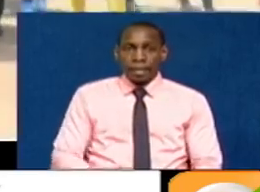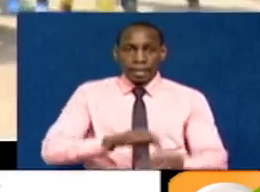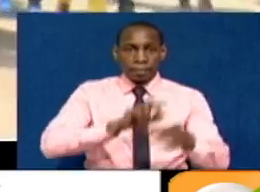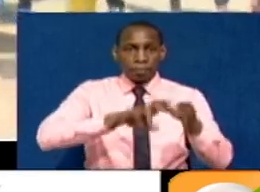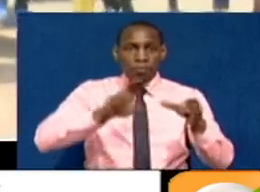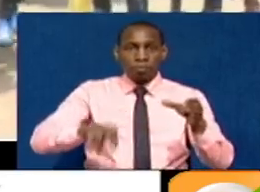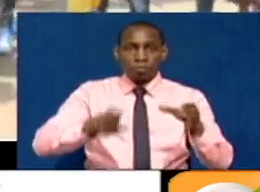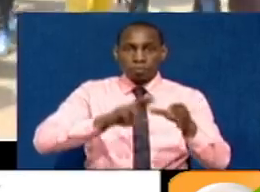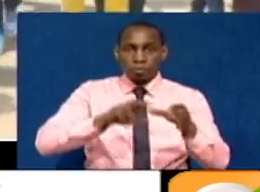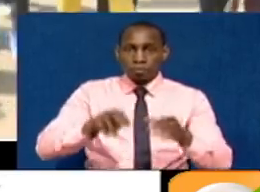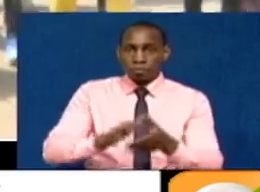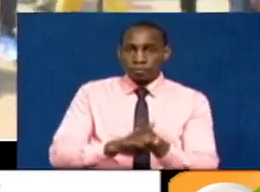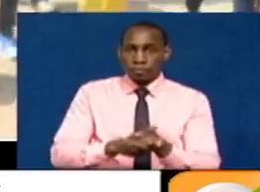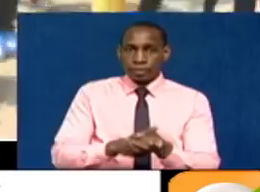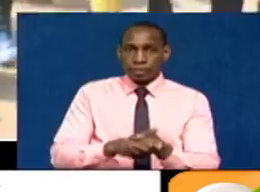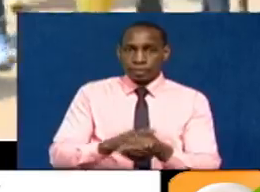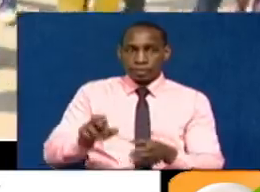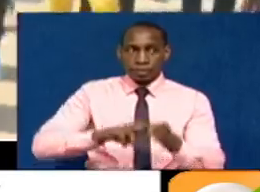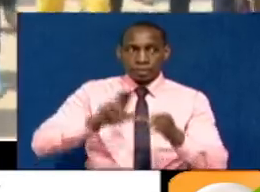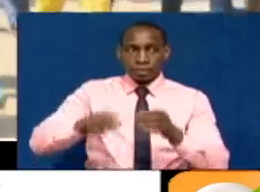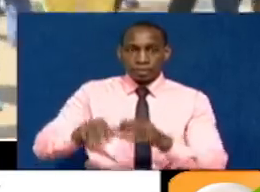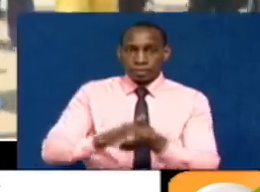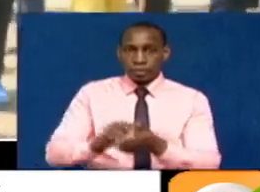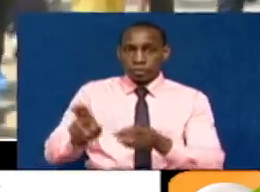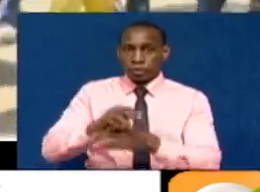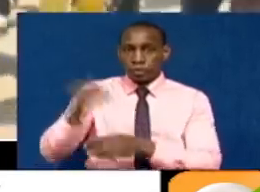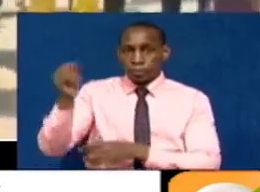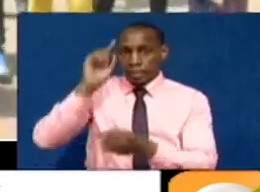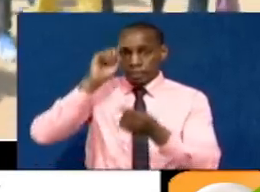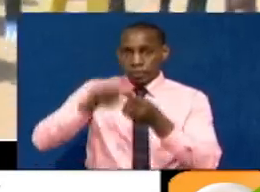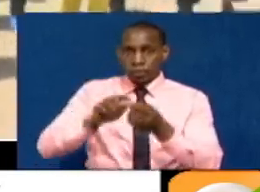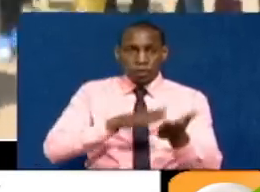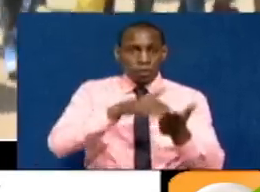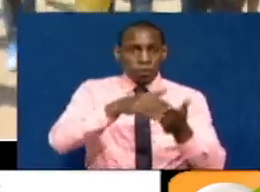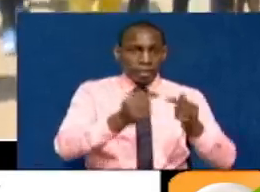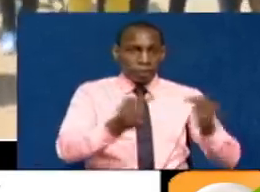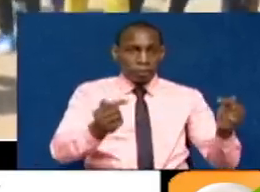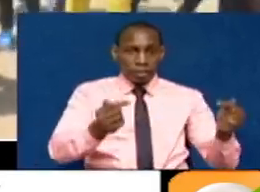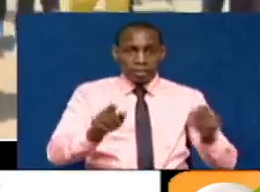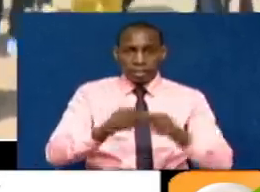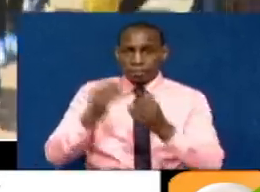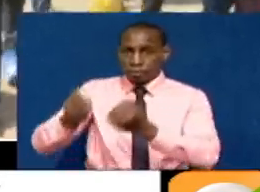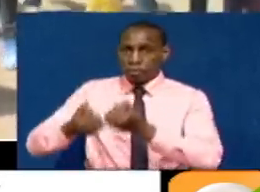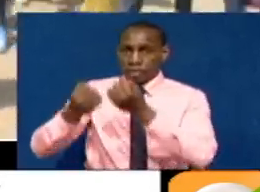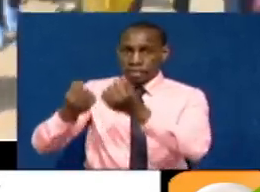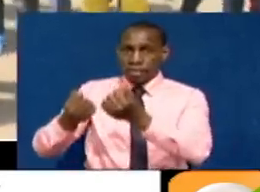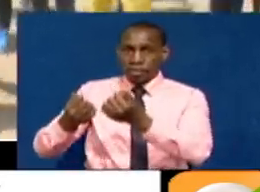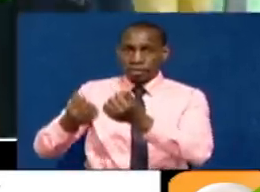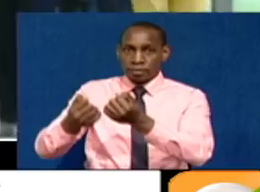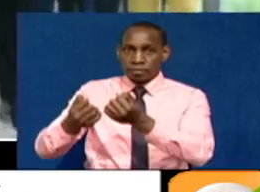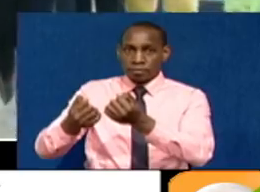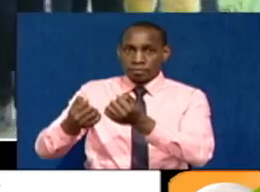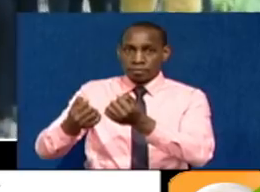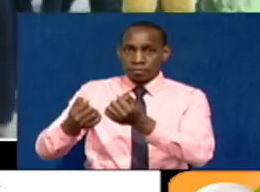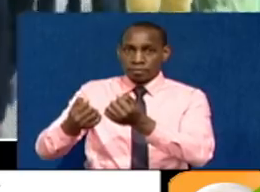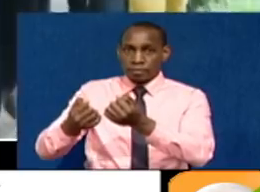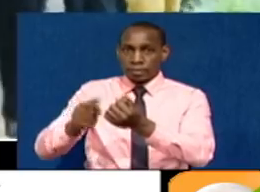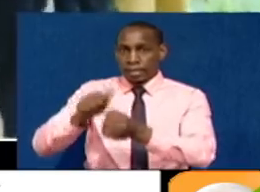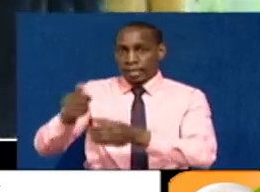defections. Defections are also used as a political weapon to weaken the opponent and to strengthen